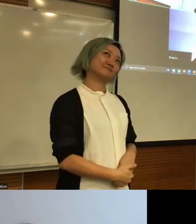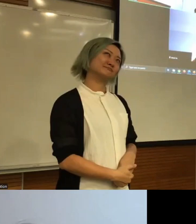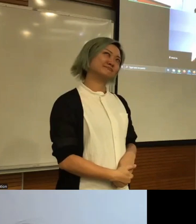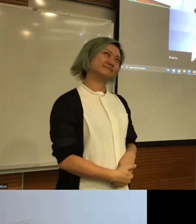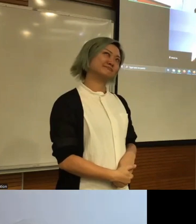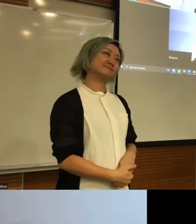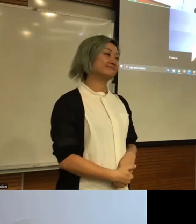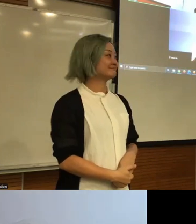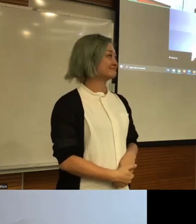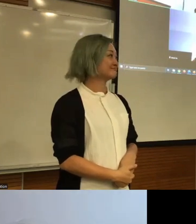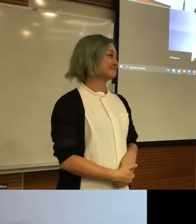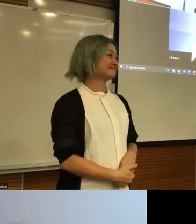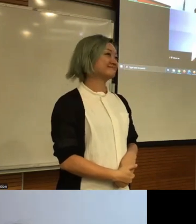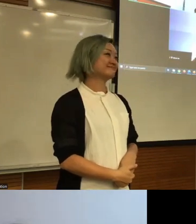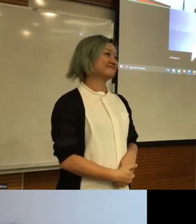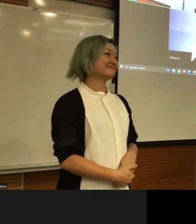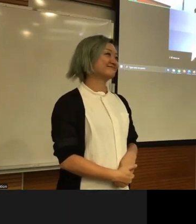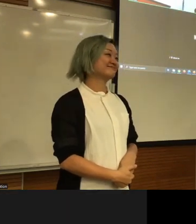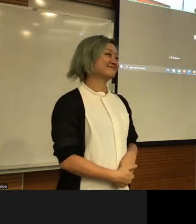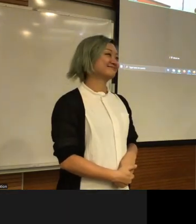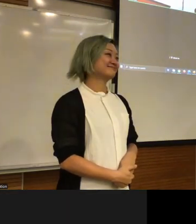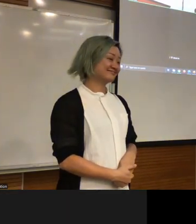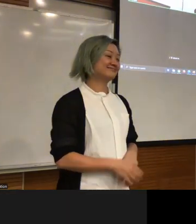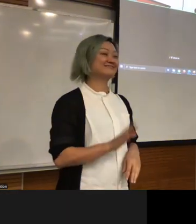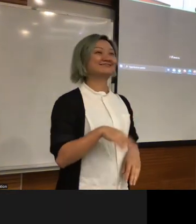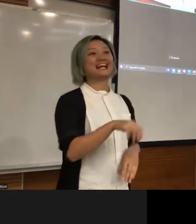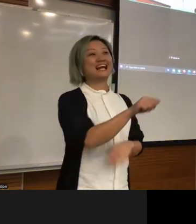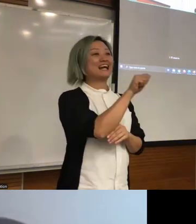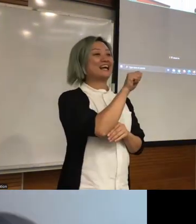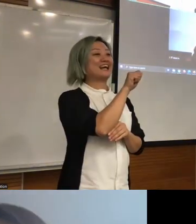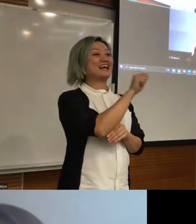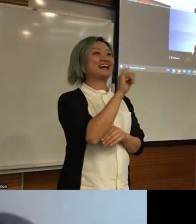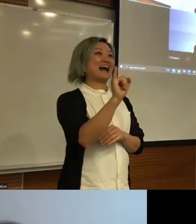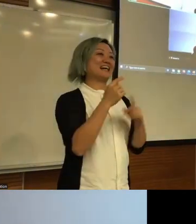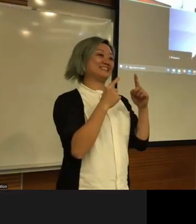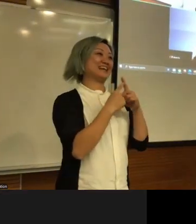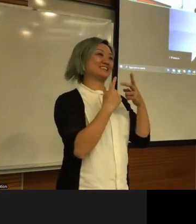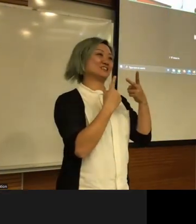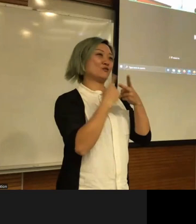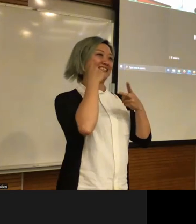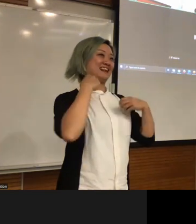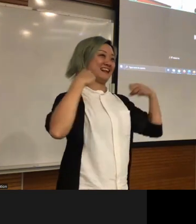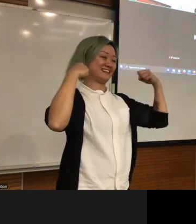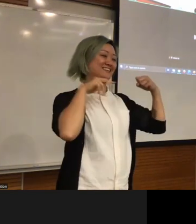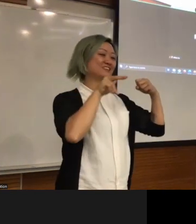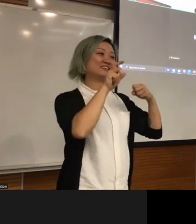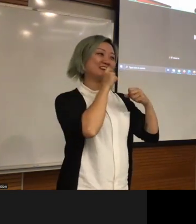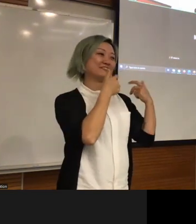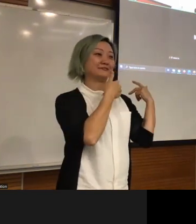Okay, we're just developing AI right now. We're trying to see what the advantages and what